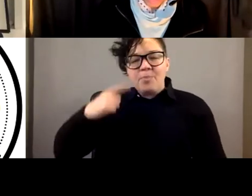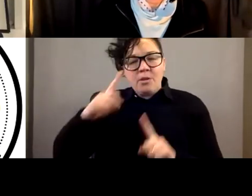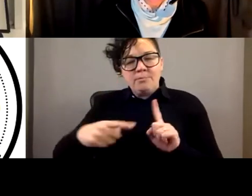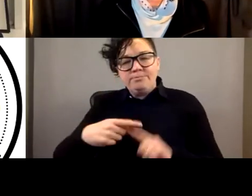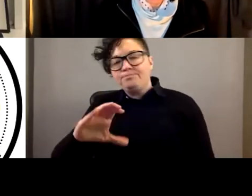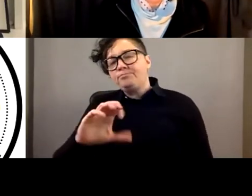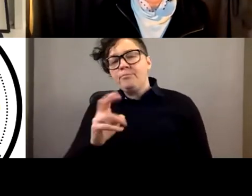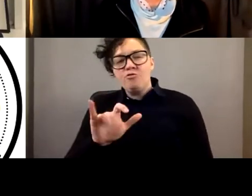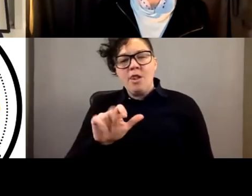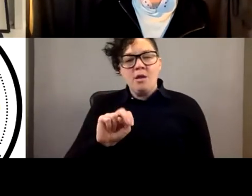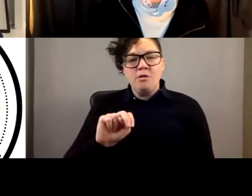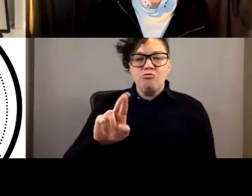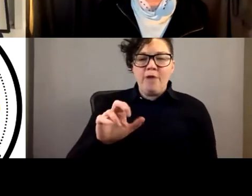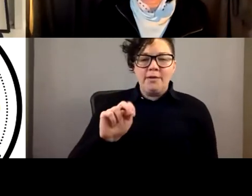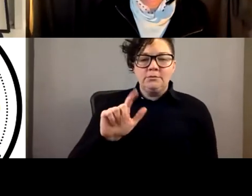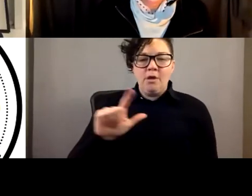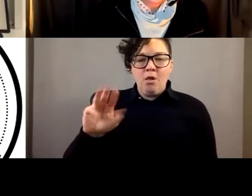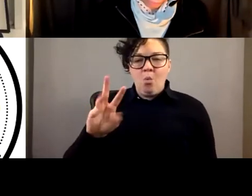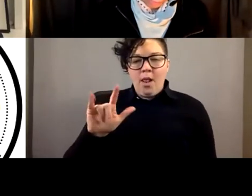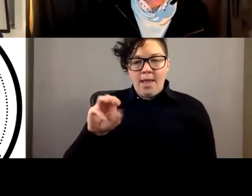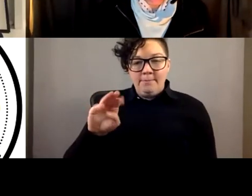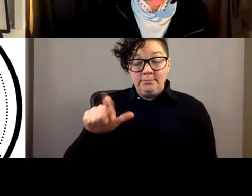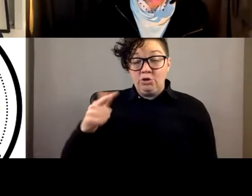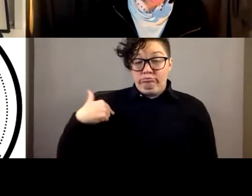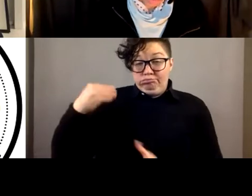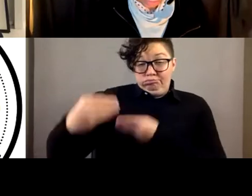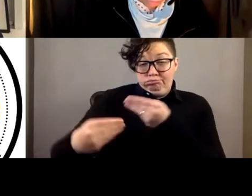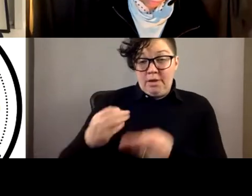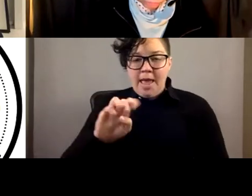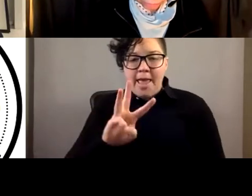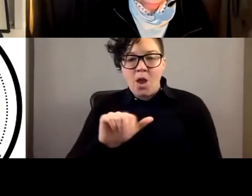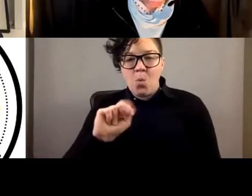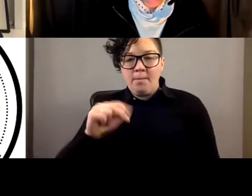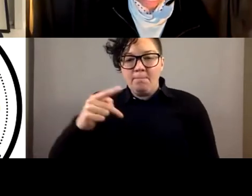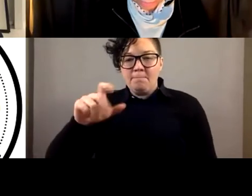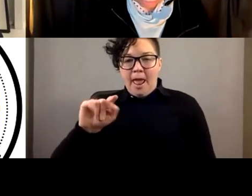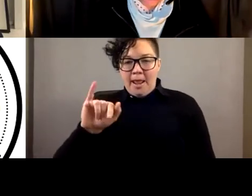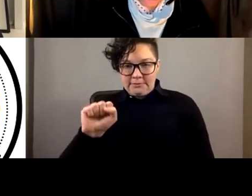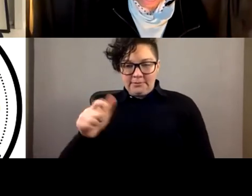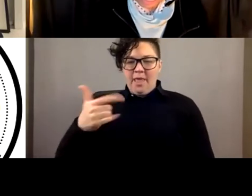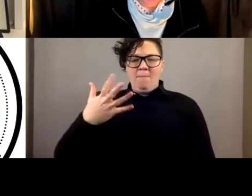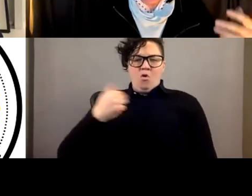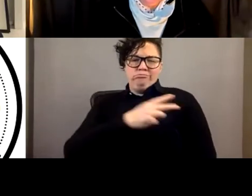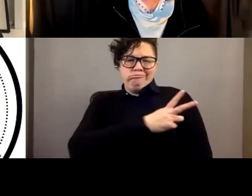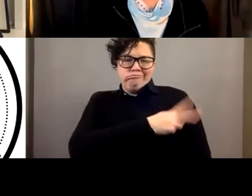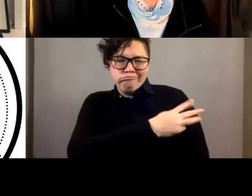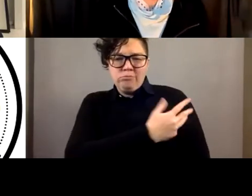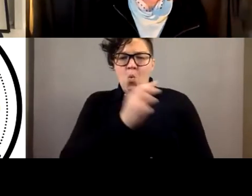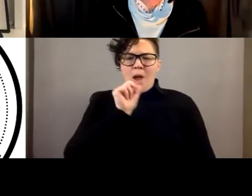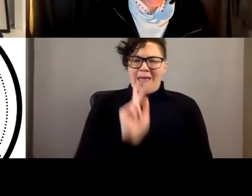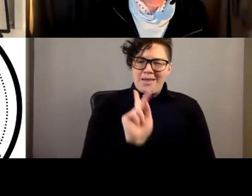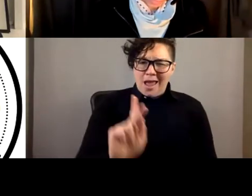is the great-great-granddaughter of Edmund Pettus, the storied Confederate general, the grand dragon of the Ku Klux Klan, the man for